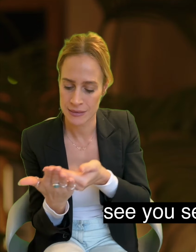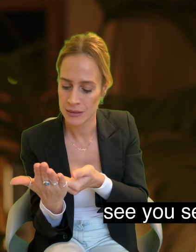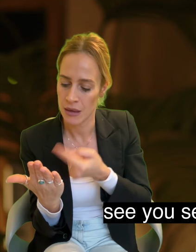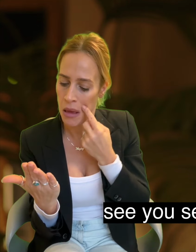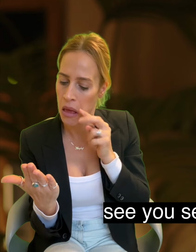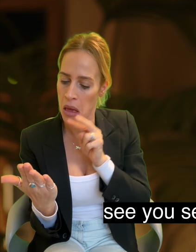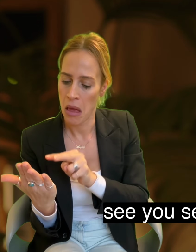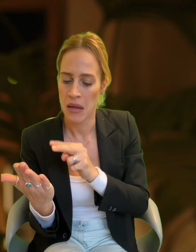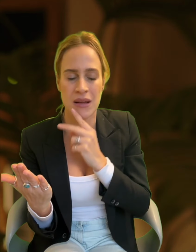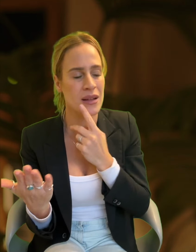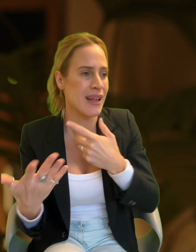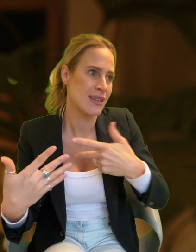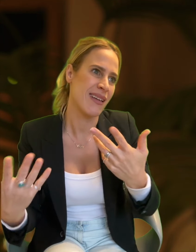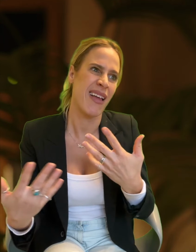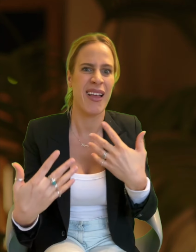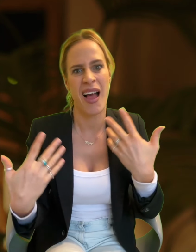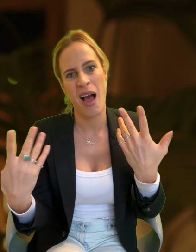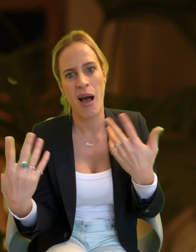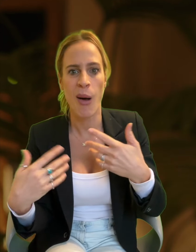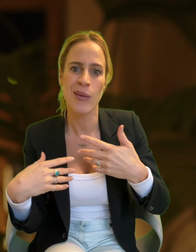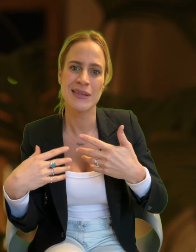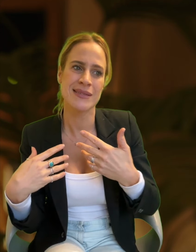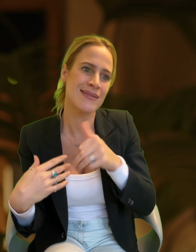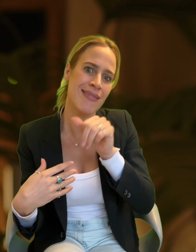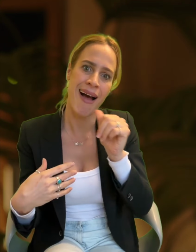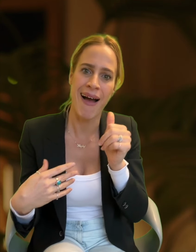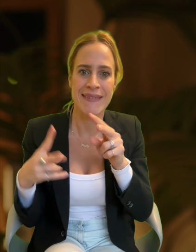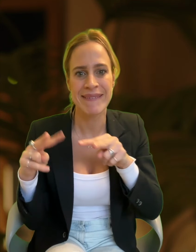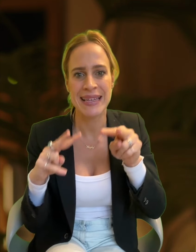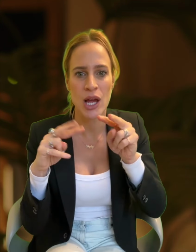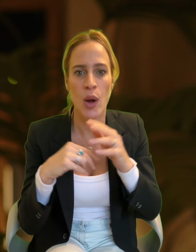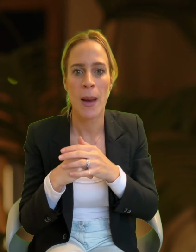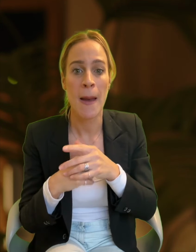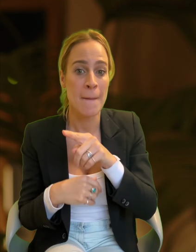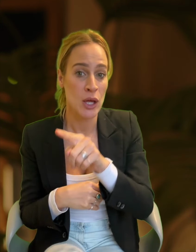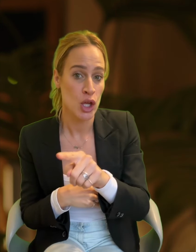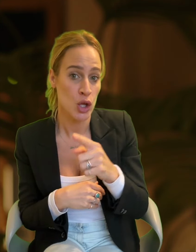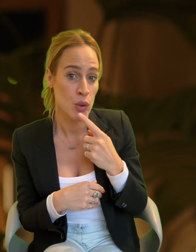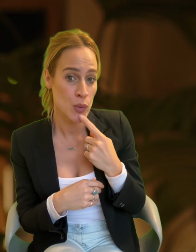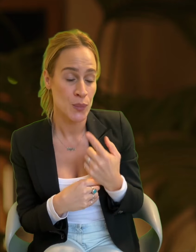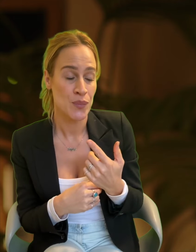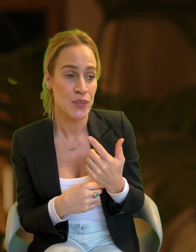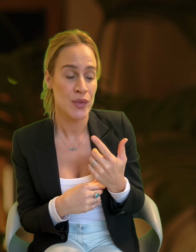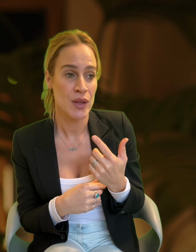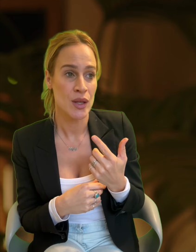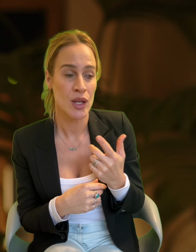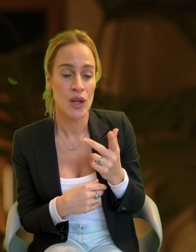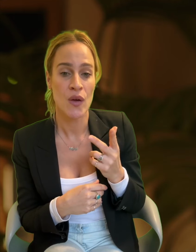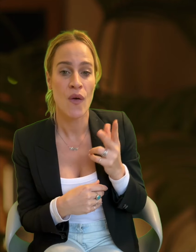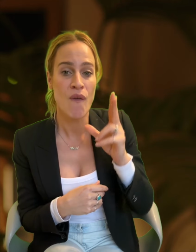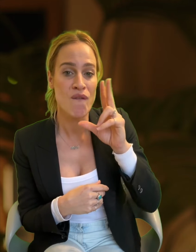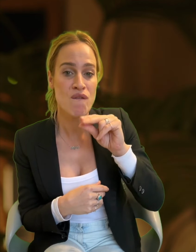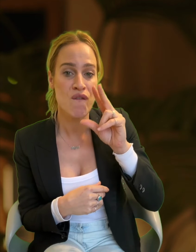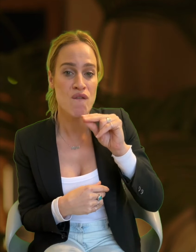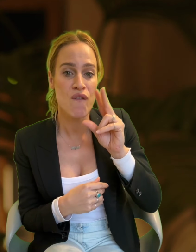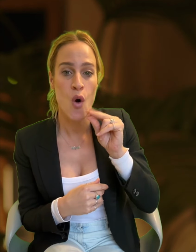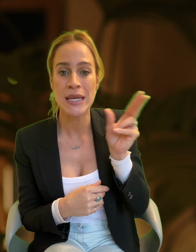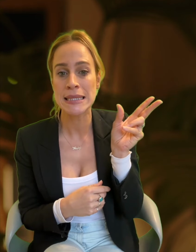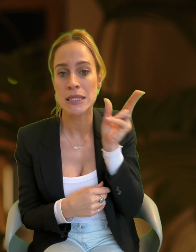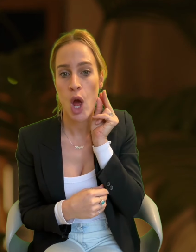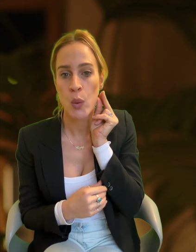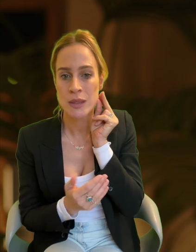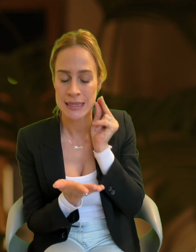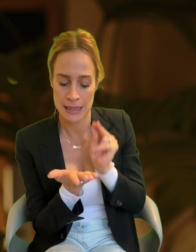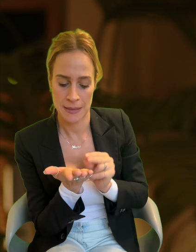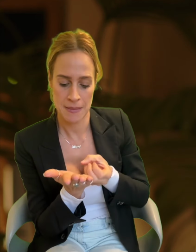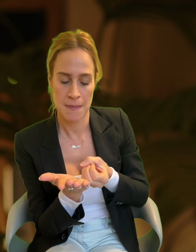be doing this and doing that. But when you voice noted me and you said Hales, I was like, why is this man